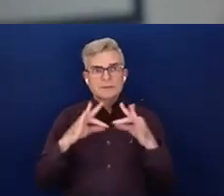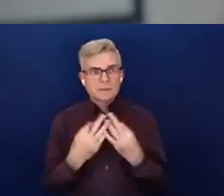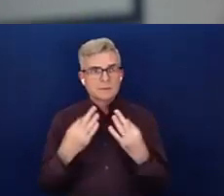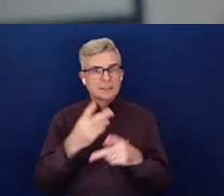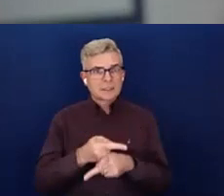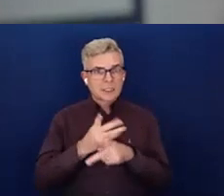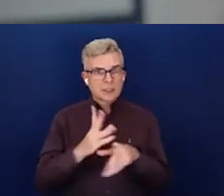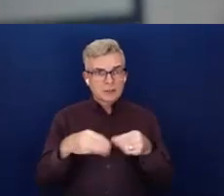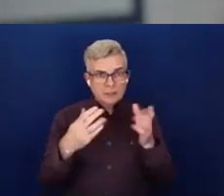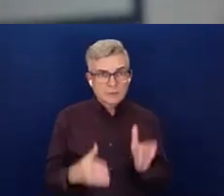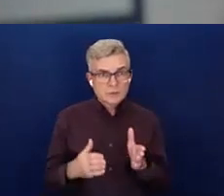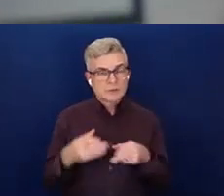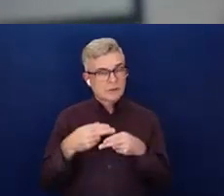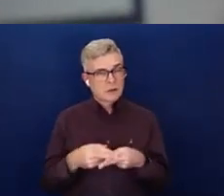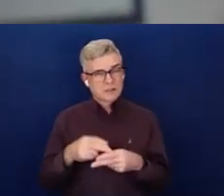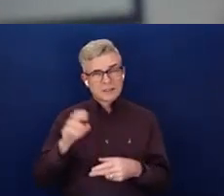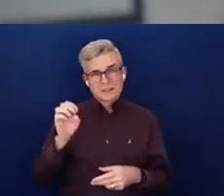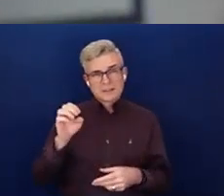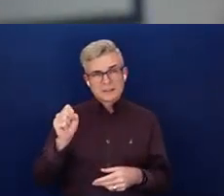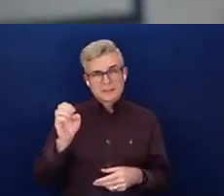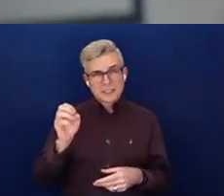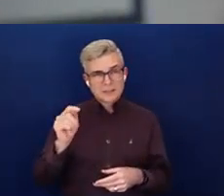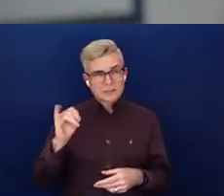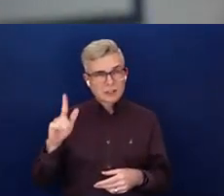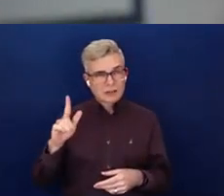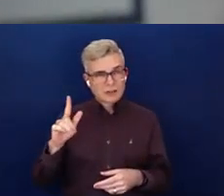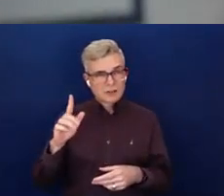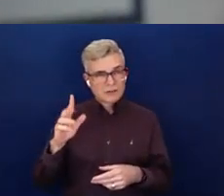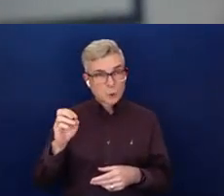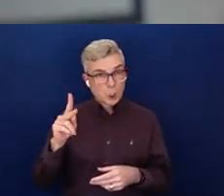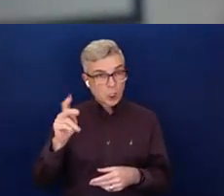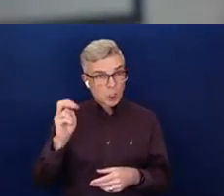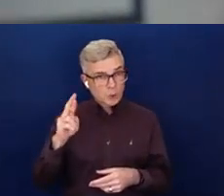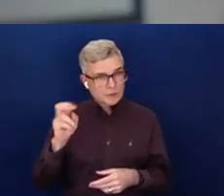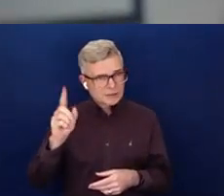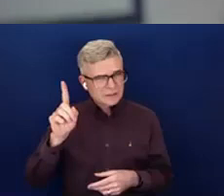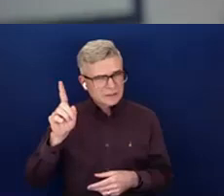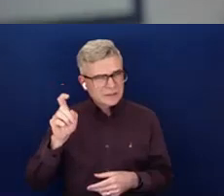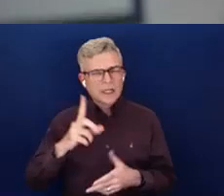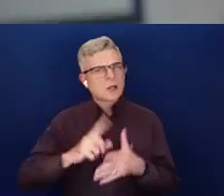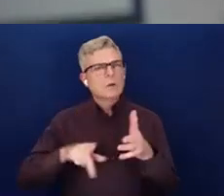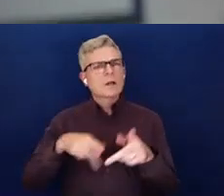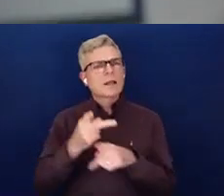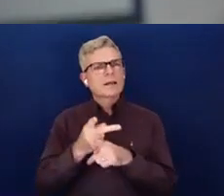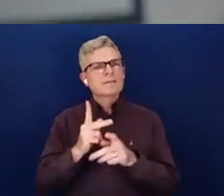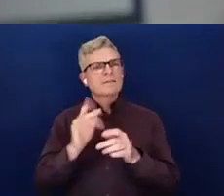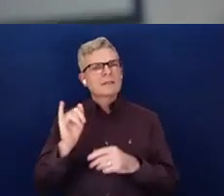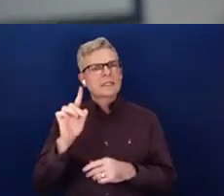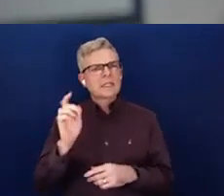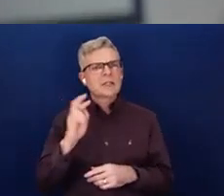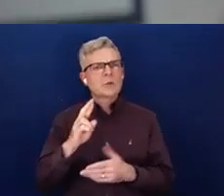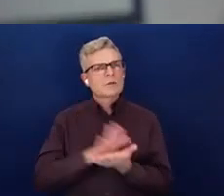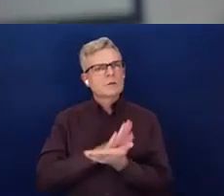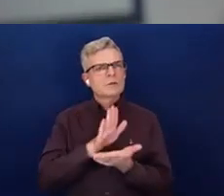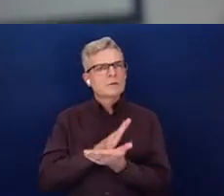considered essential workers? And what kind of identification or